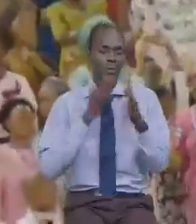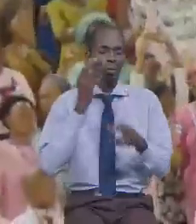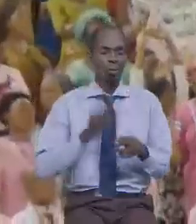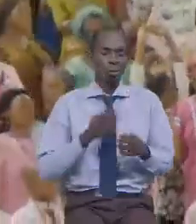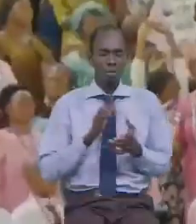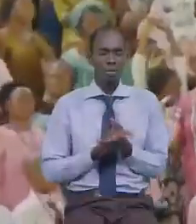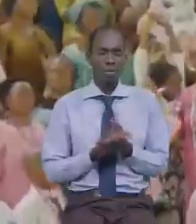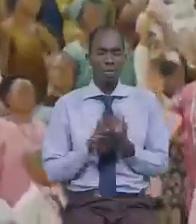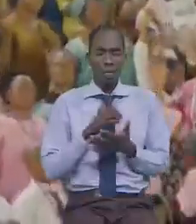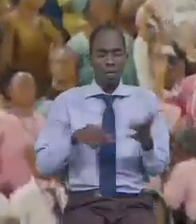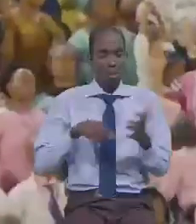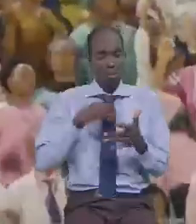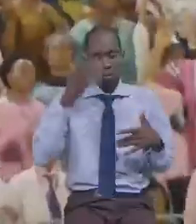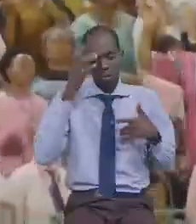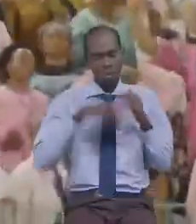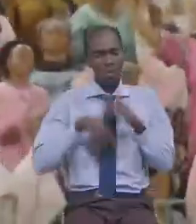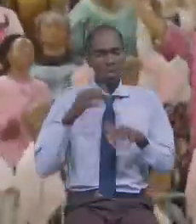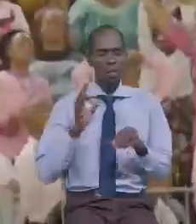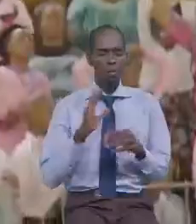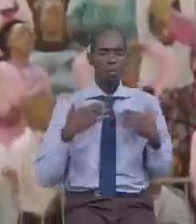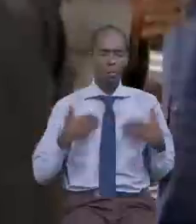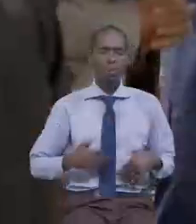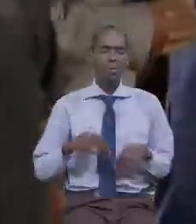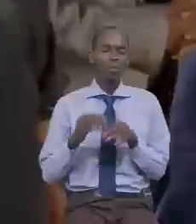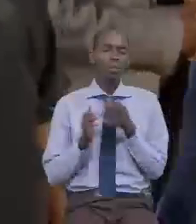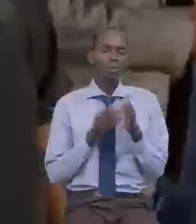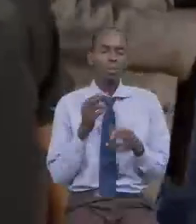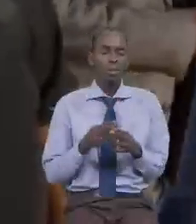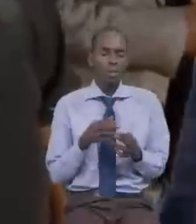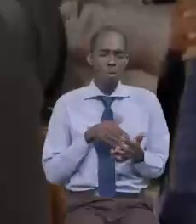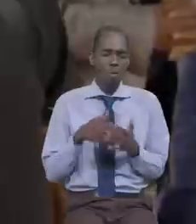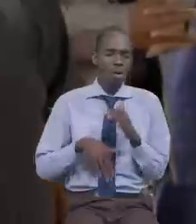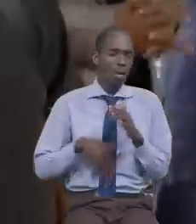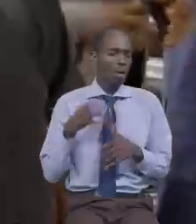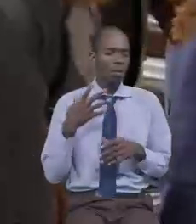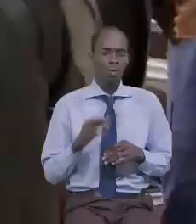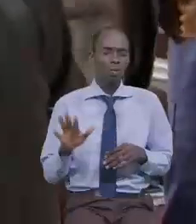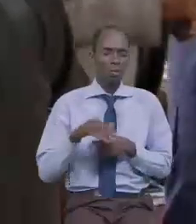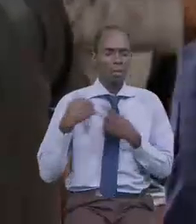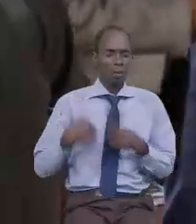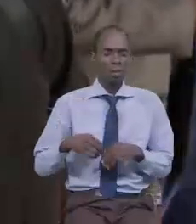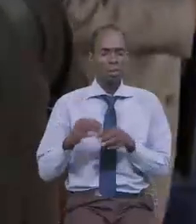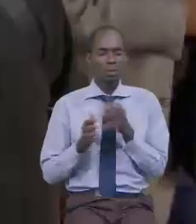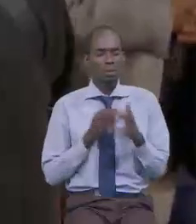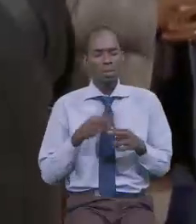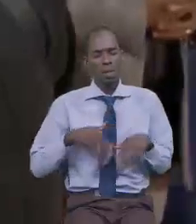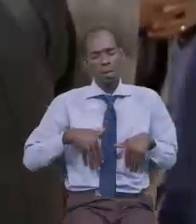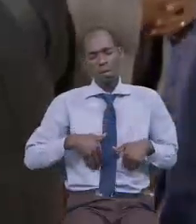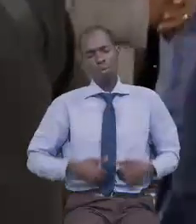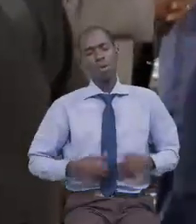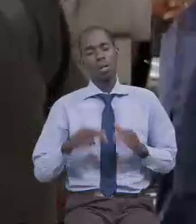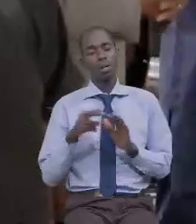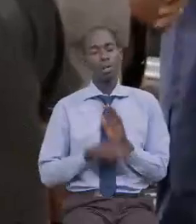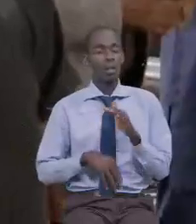Cancel sickness out of their body. Weakness out of their heart. Tiredness out of